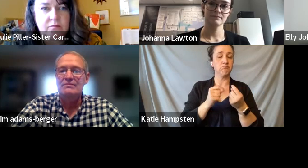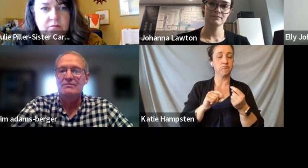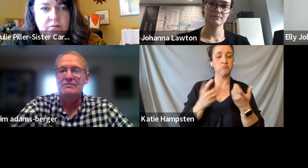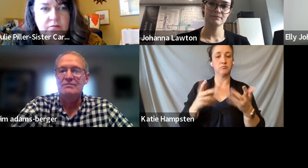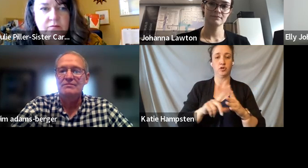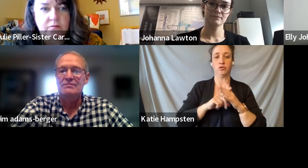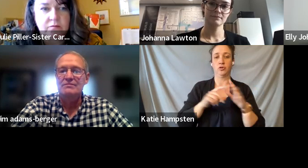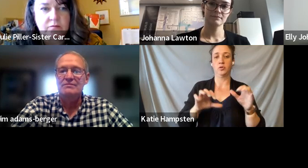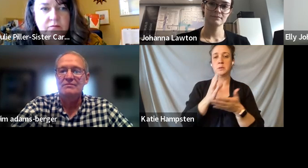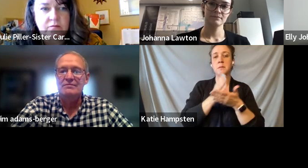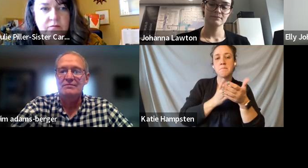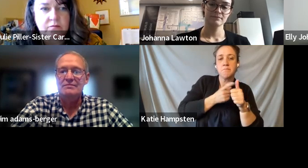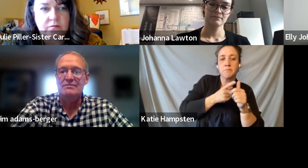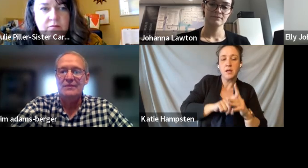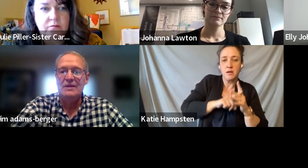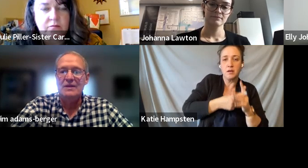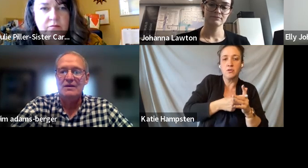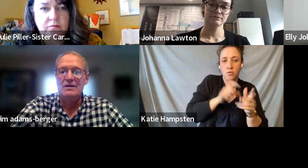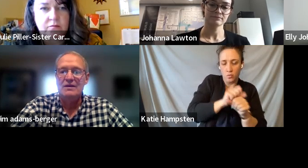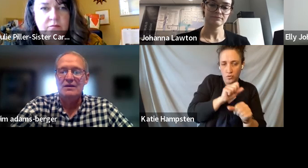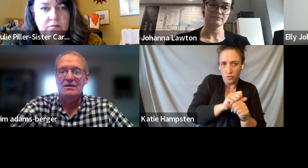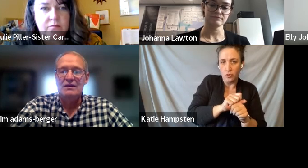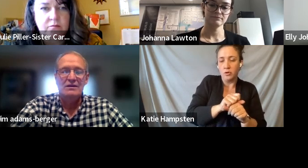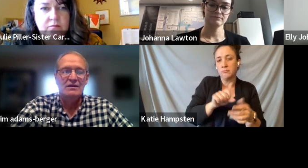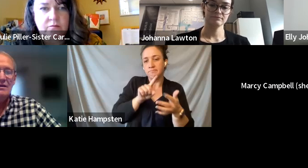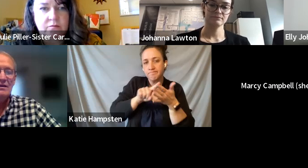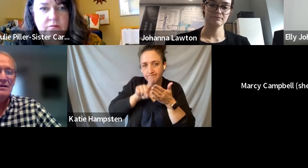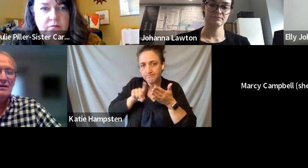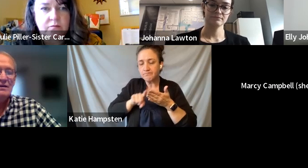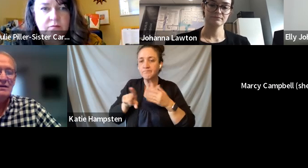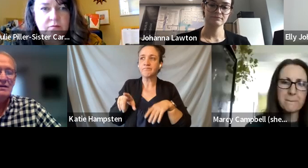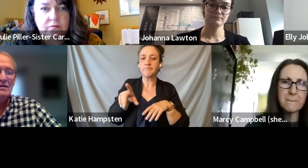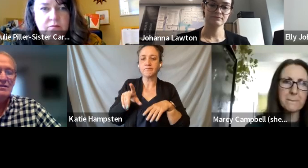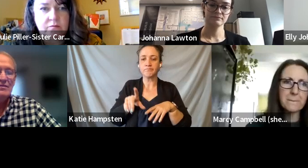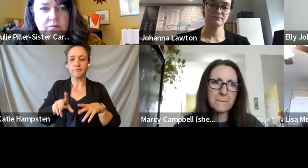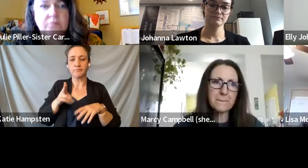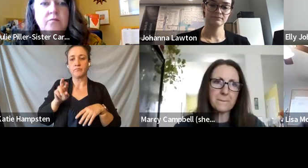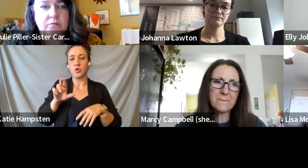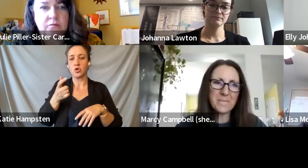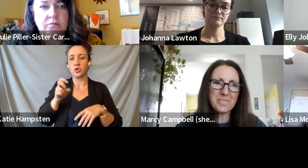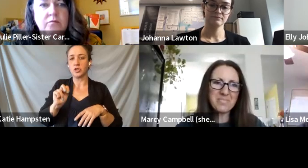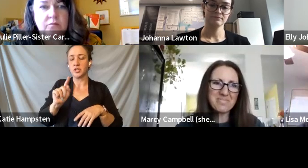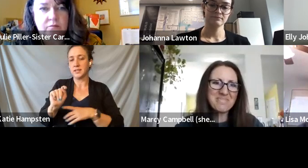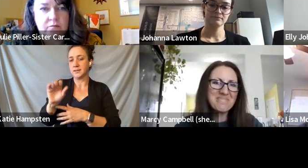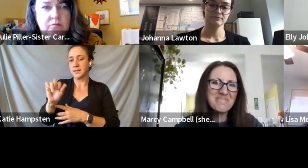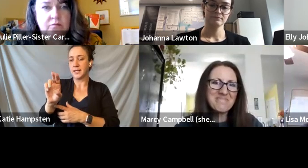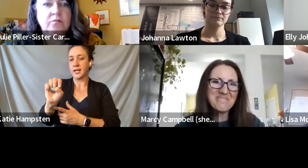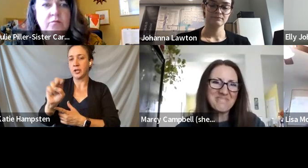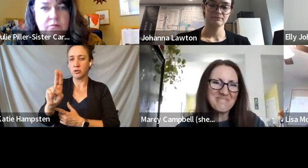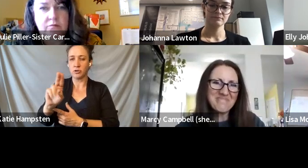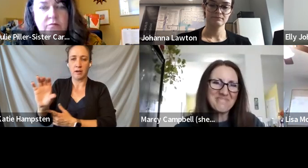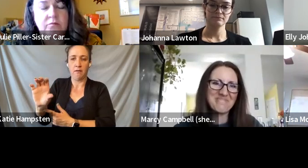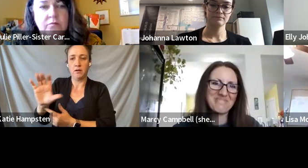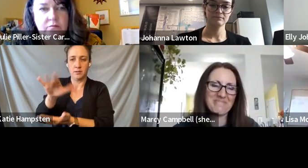to do some initial work on exploring the urgent care center, because I know that was really important to the